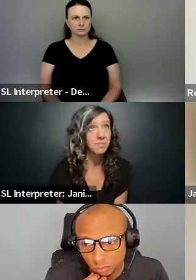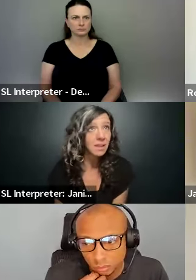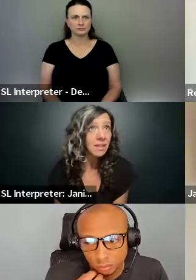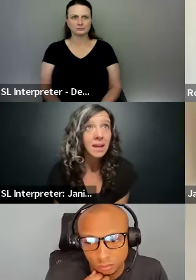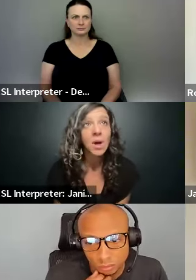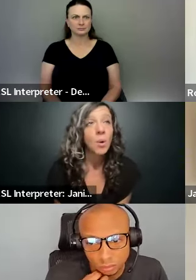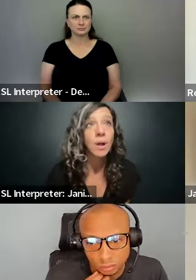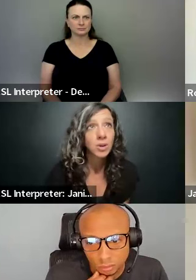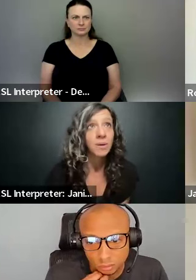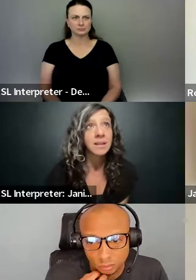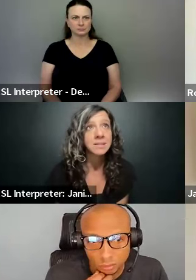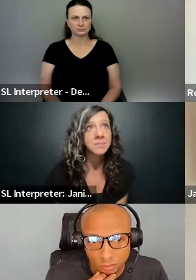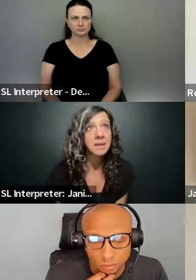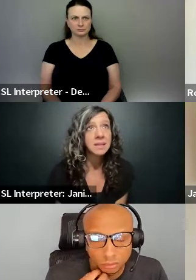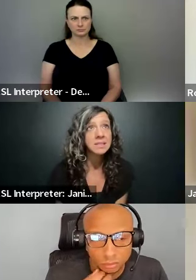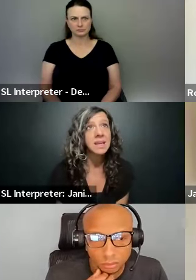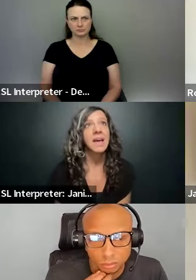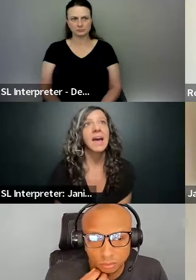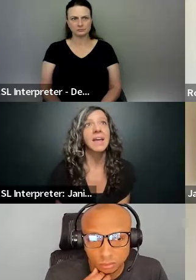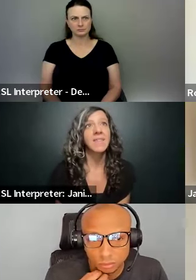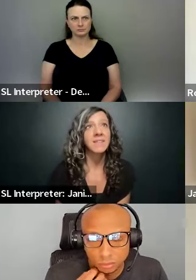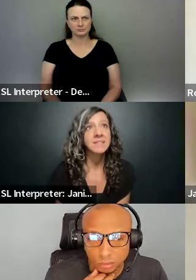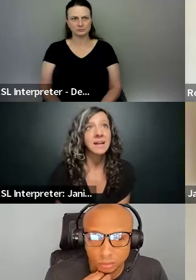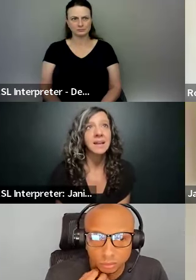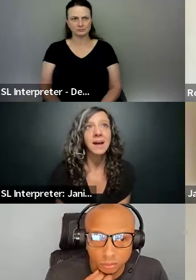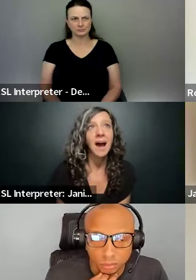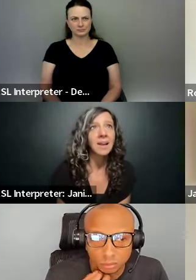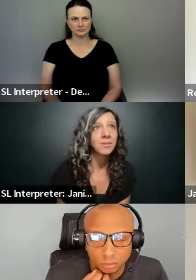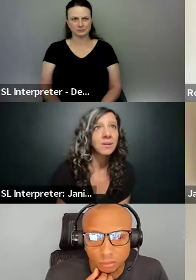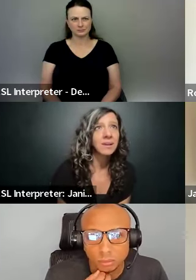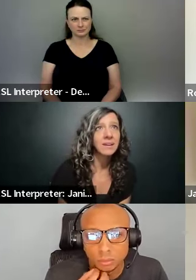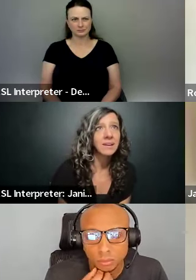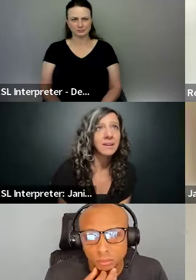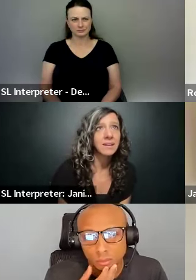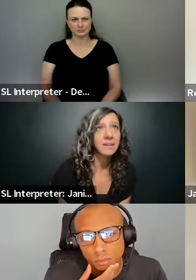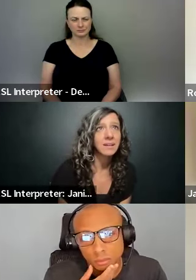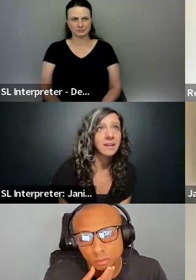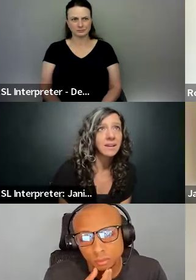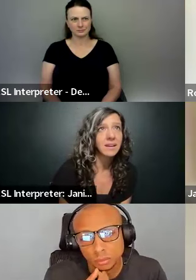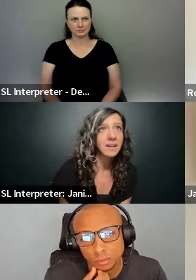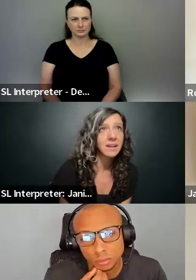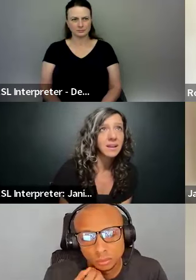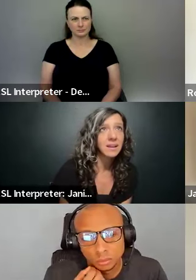concepts, like what Kubernetes means, and then the sign.